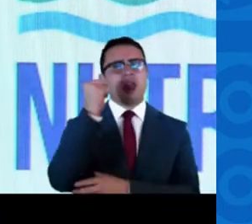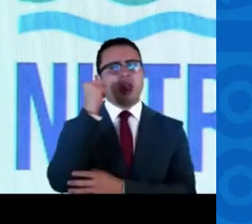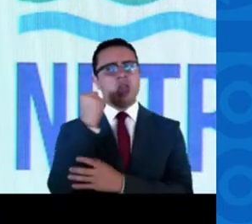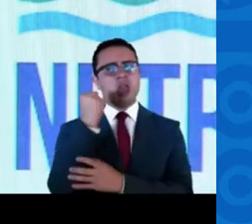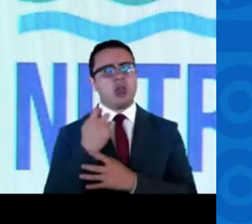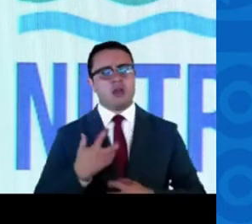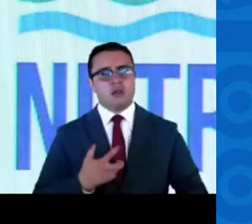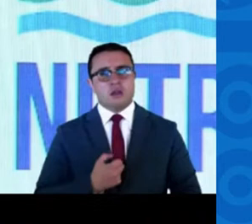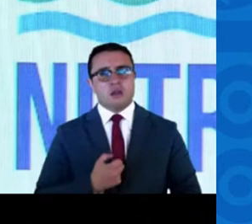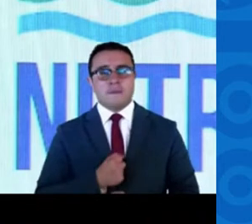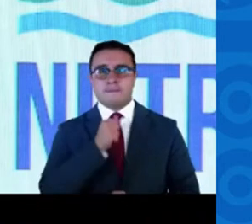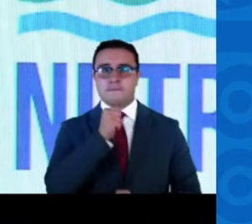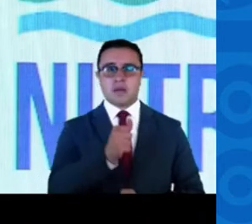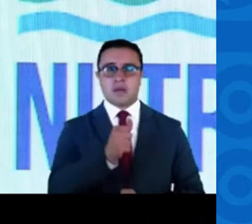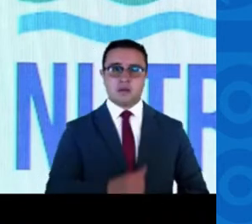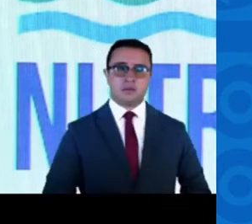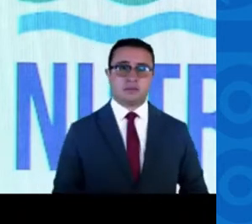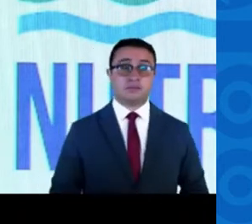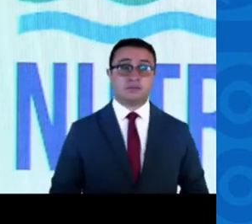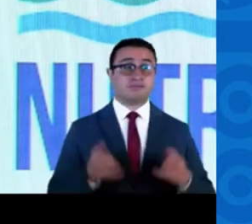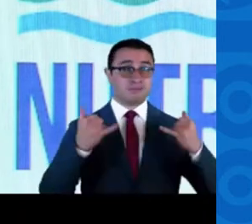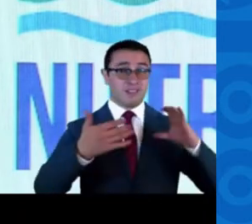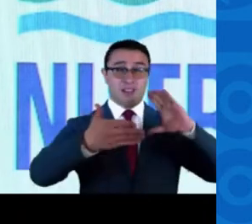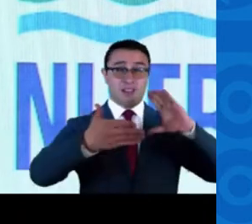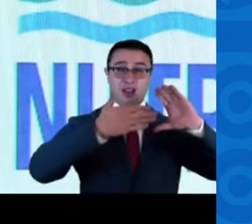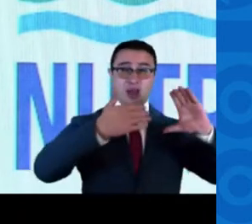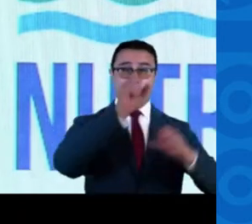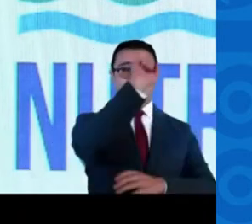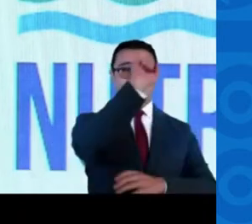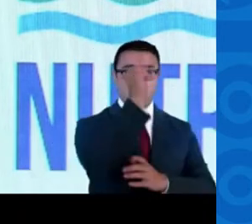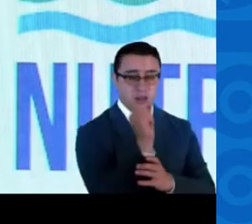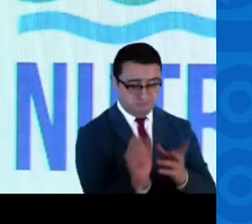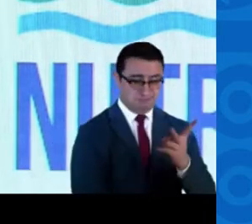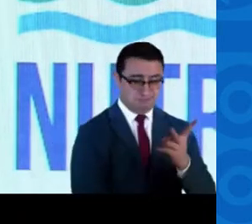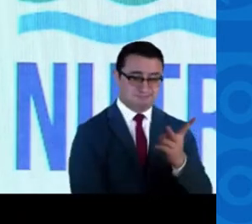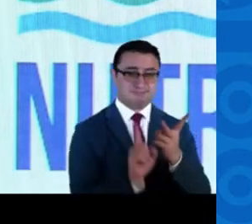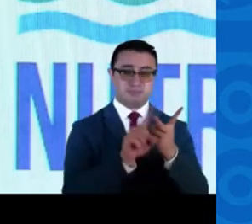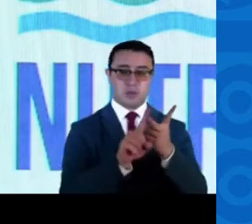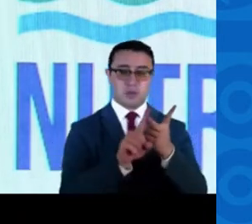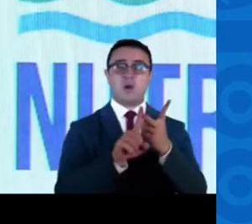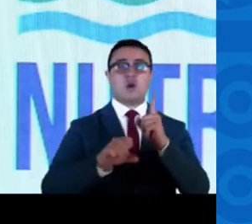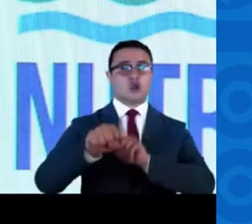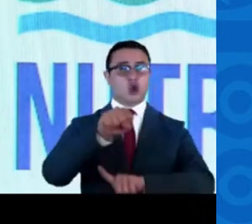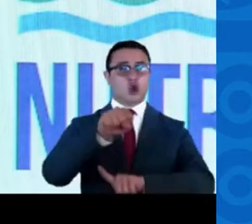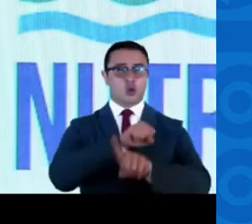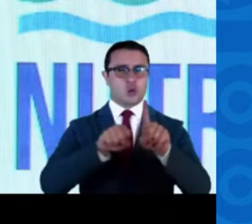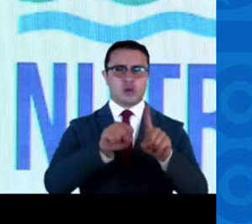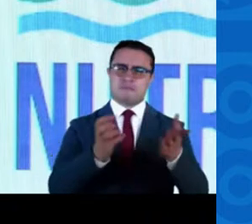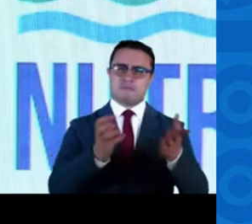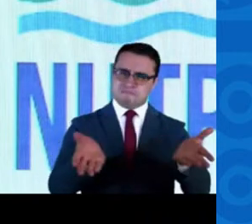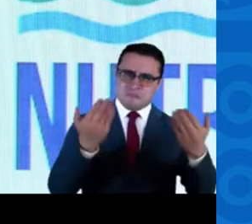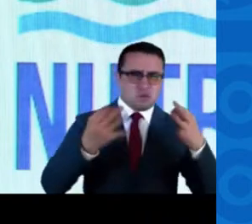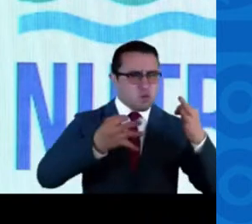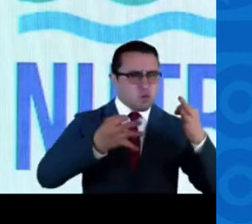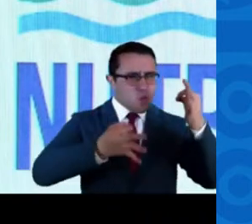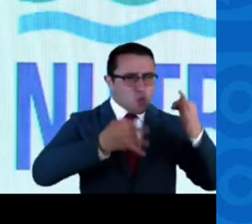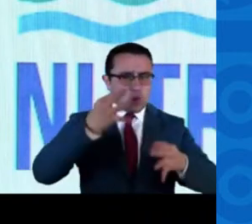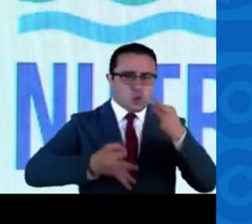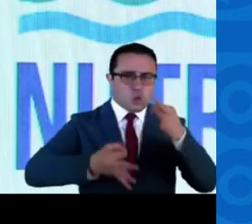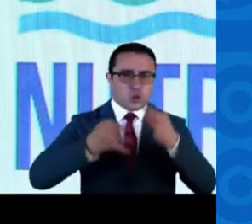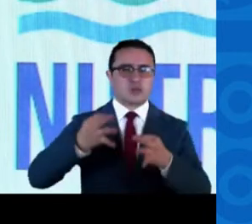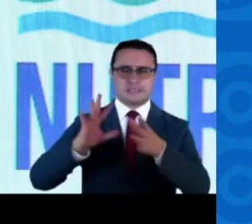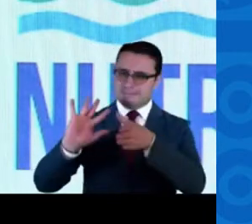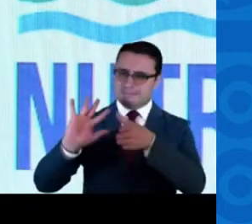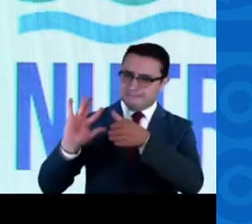we still have the same perspectives for the future. The urgency to confront the climate change, the need to make of our